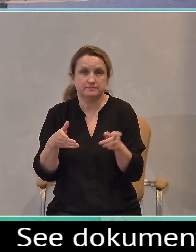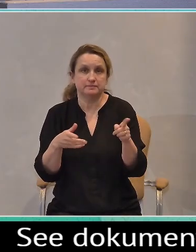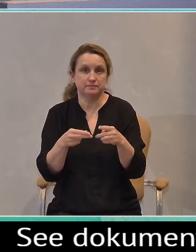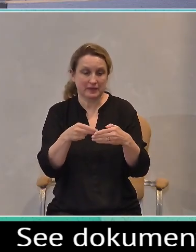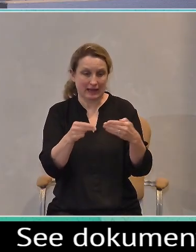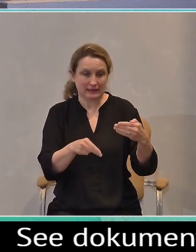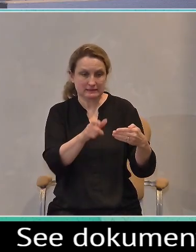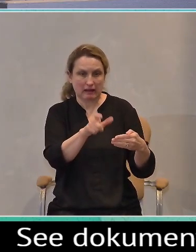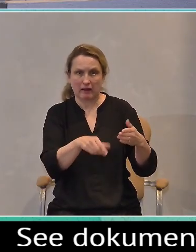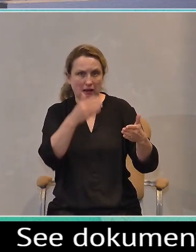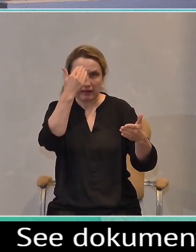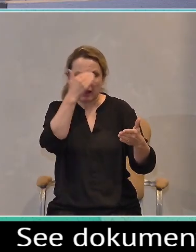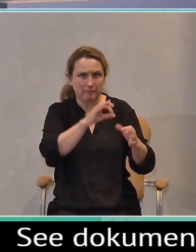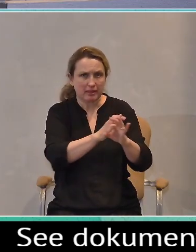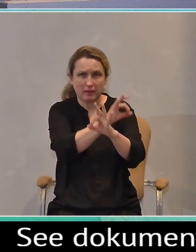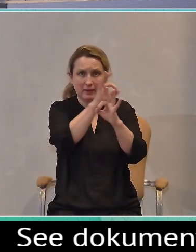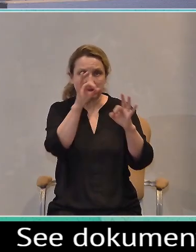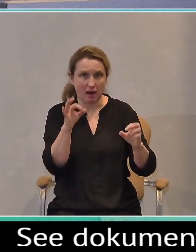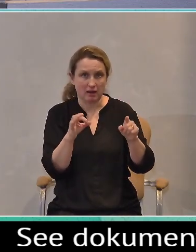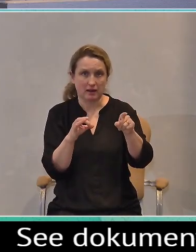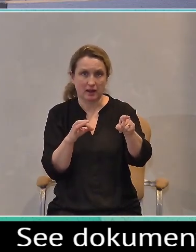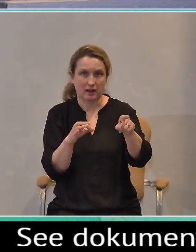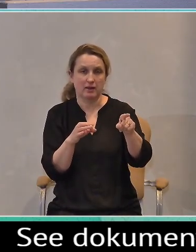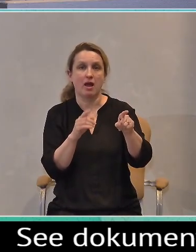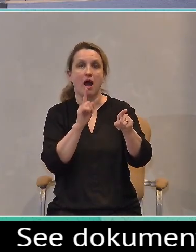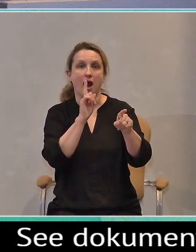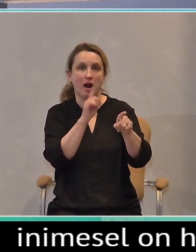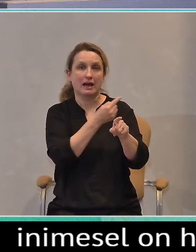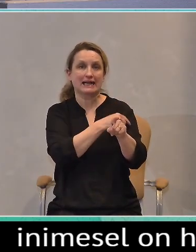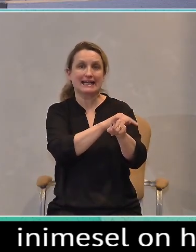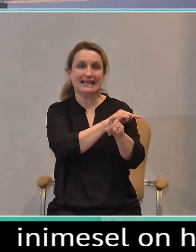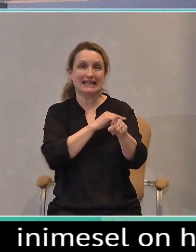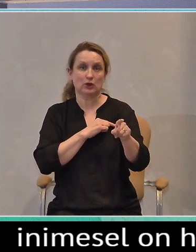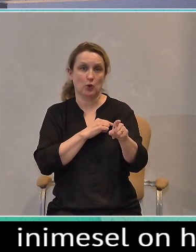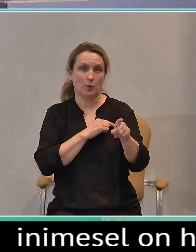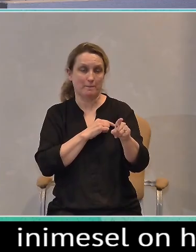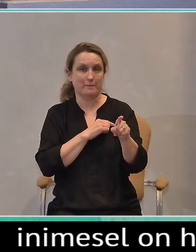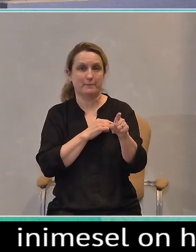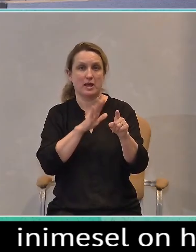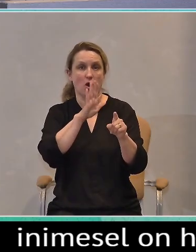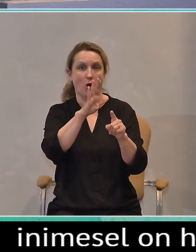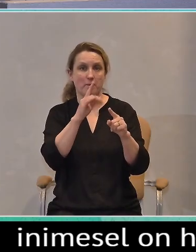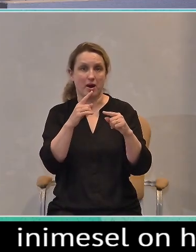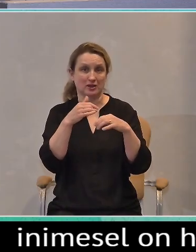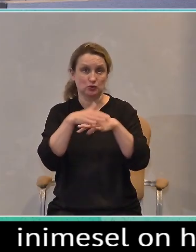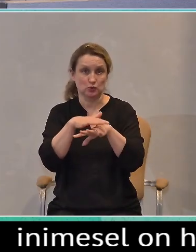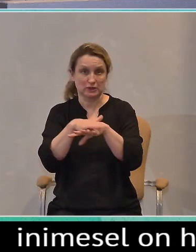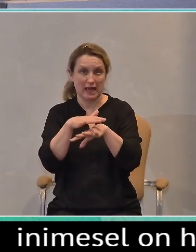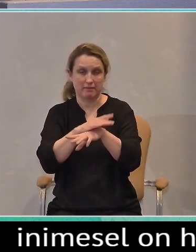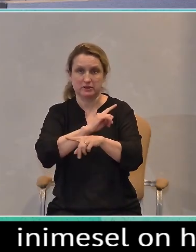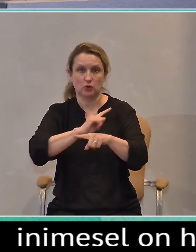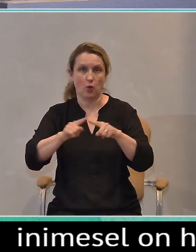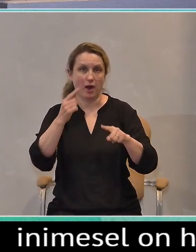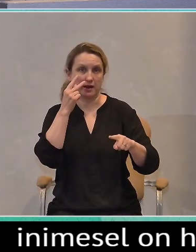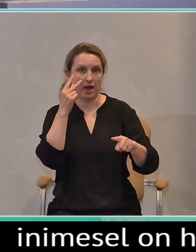a patient with a rare disease. In situations where medical professionals are not familiar with